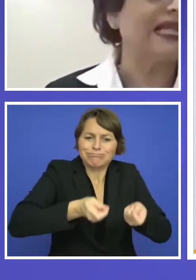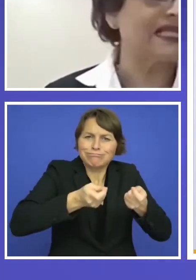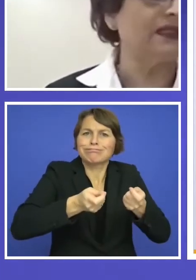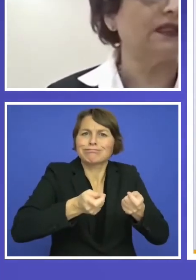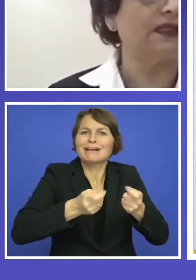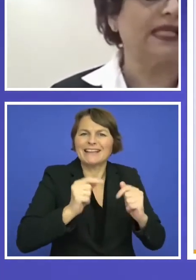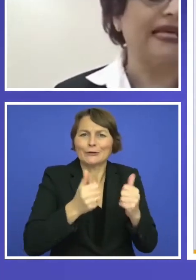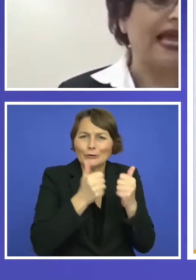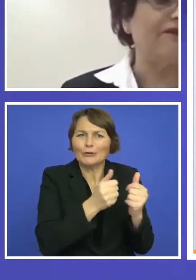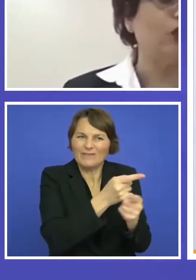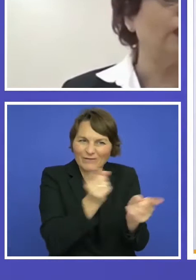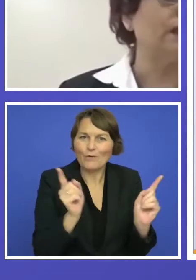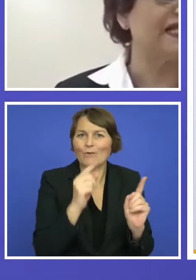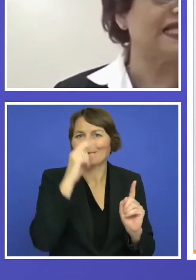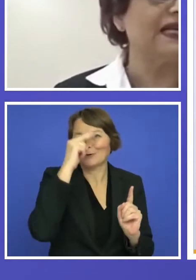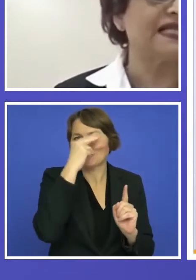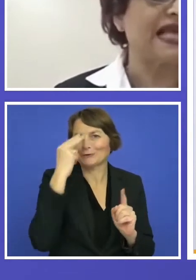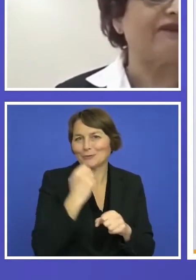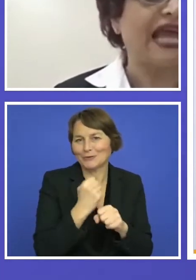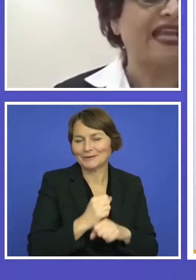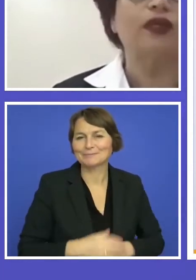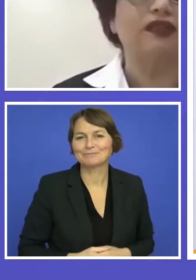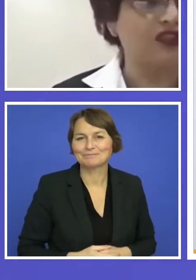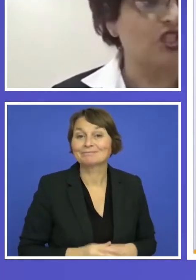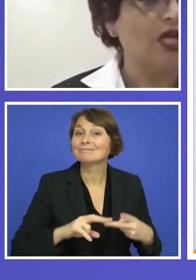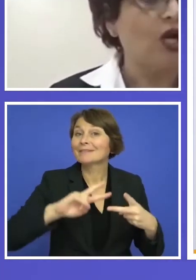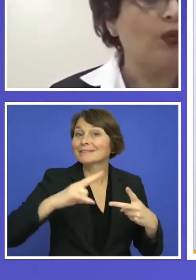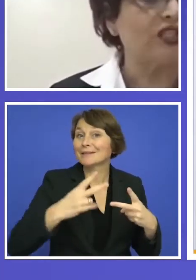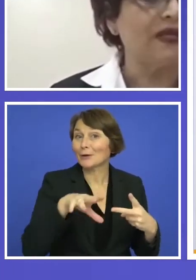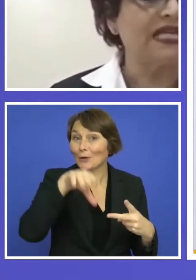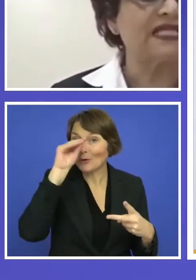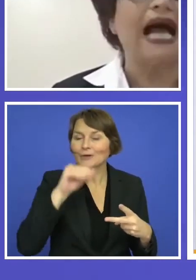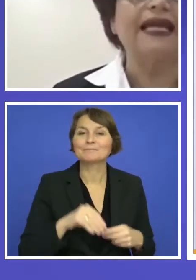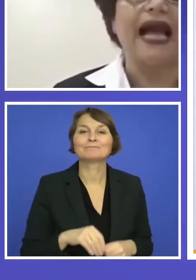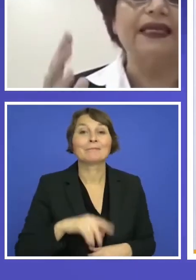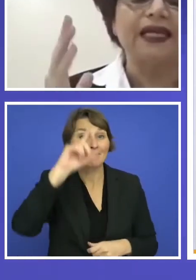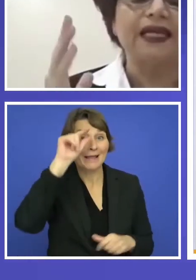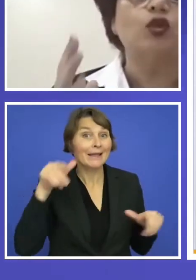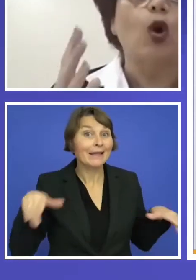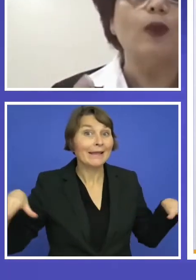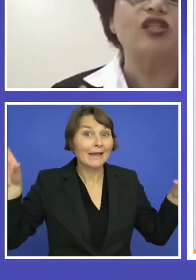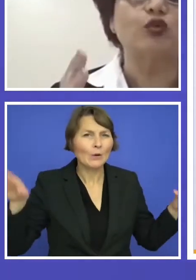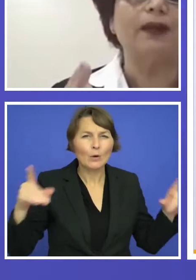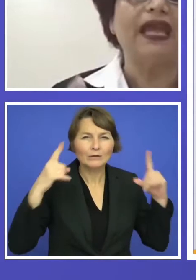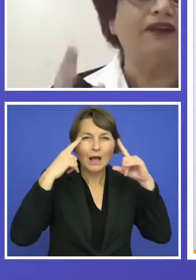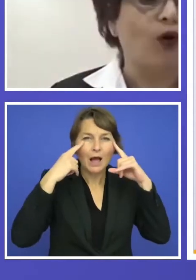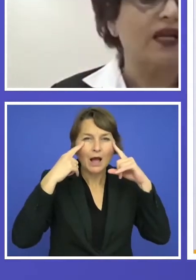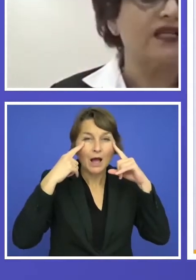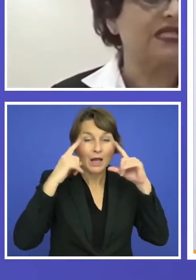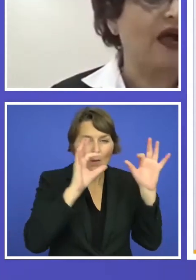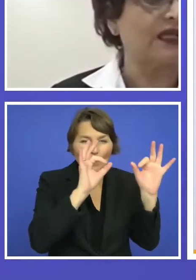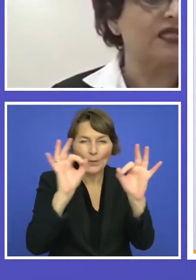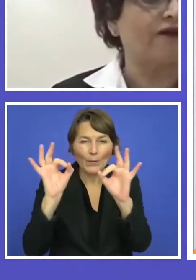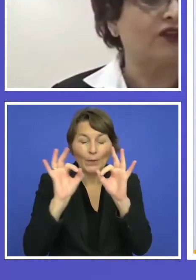The second lesson that I've learned is eagles have an accurate vision, which means I try to always to